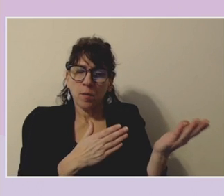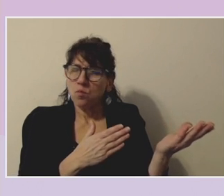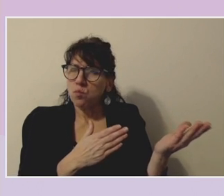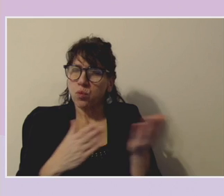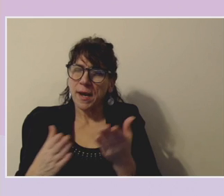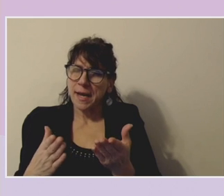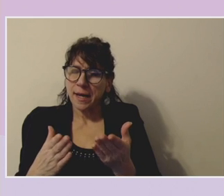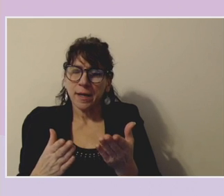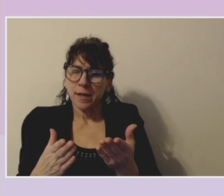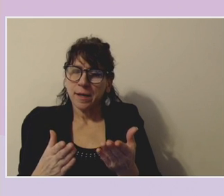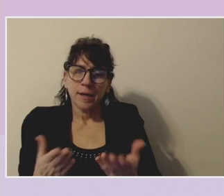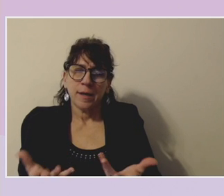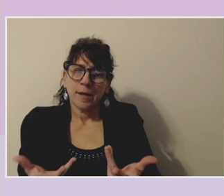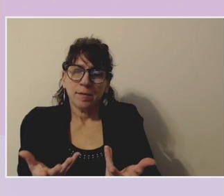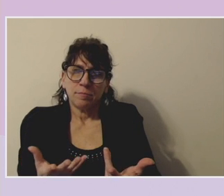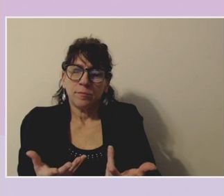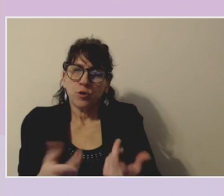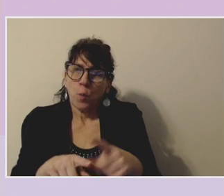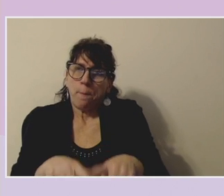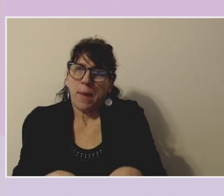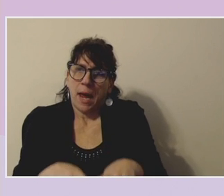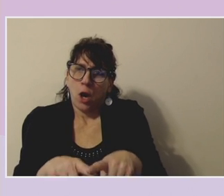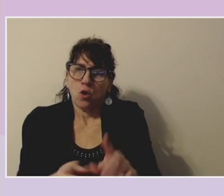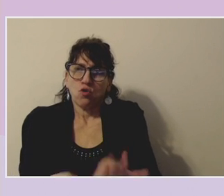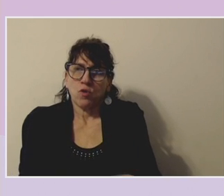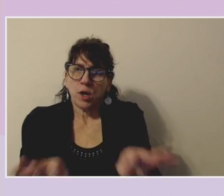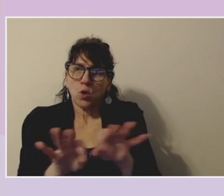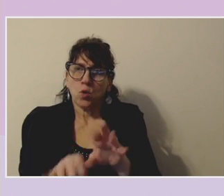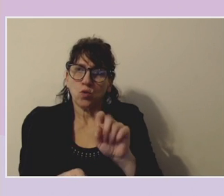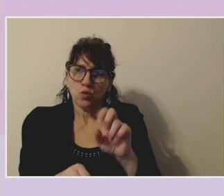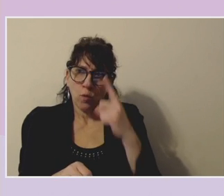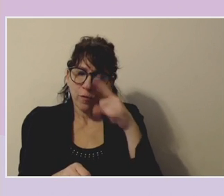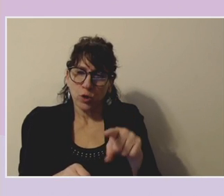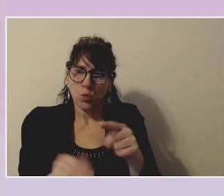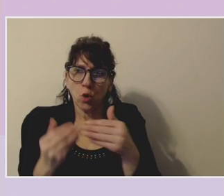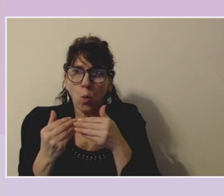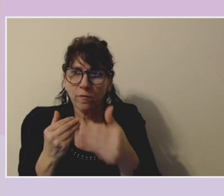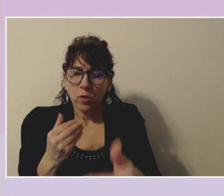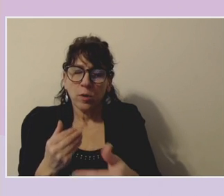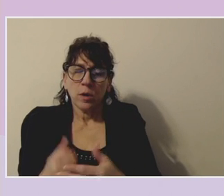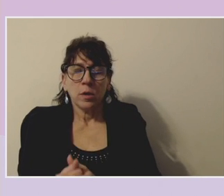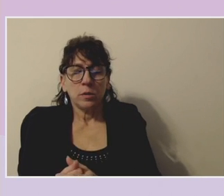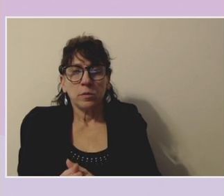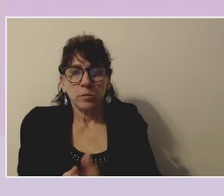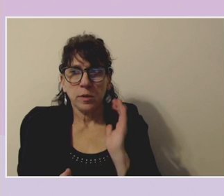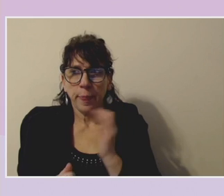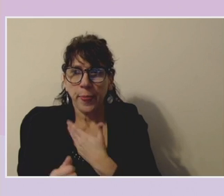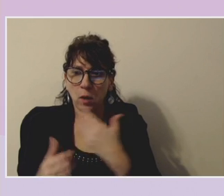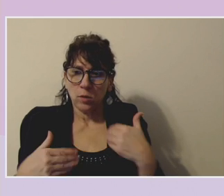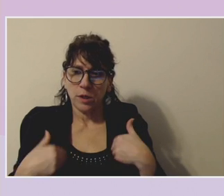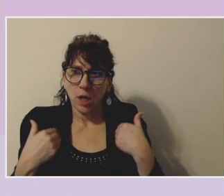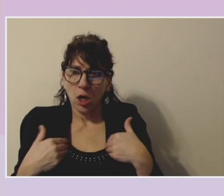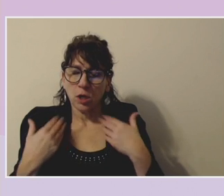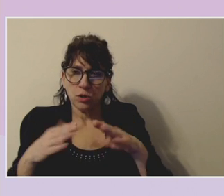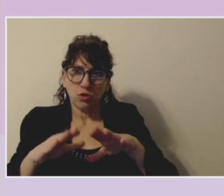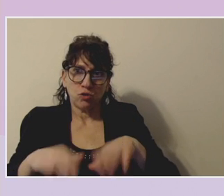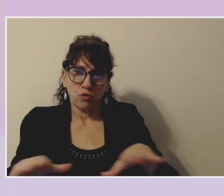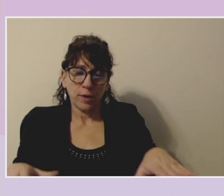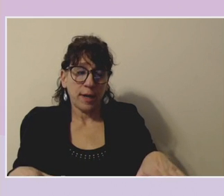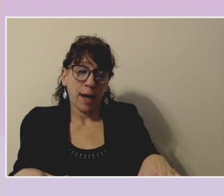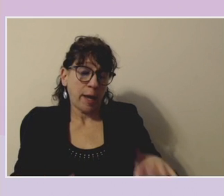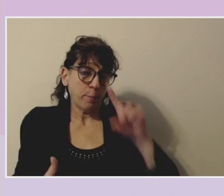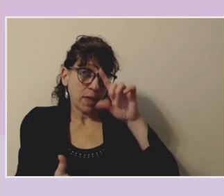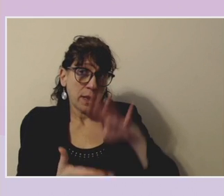as a critical tool for you moving forward. Our young kids, I'm a firm believer